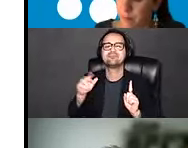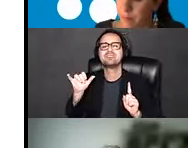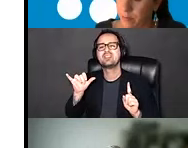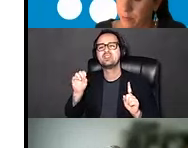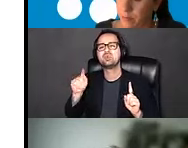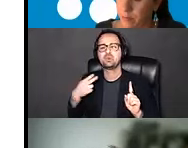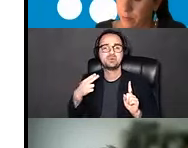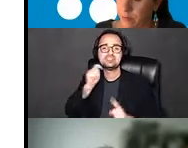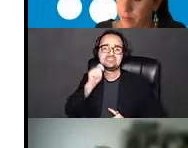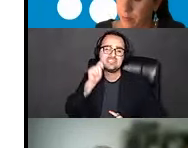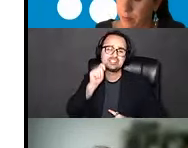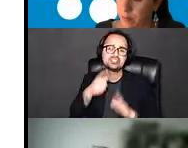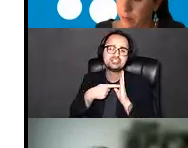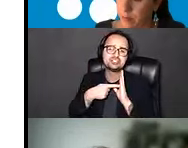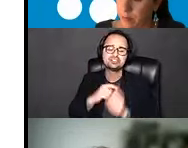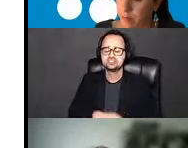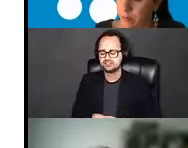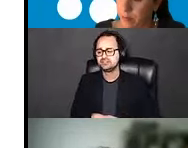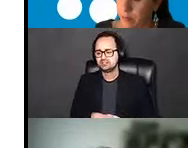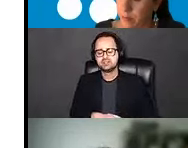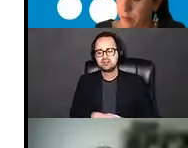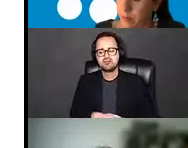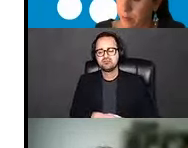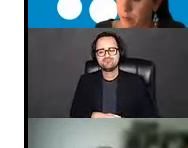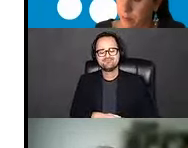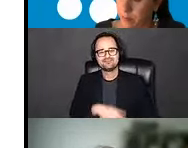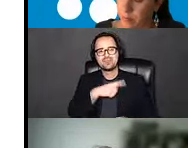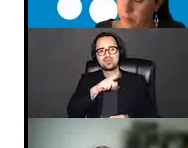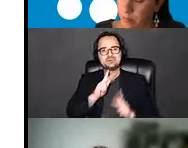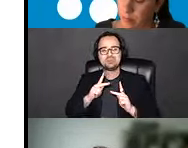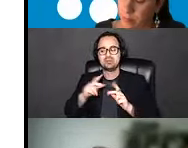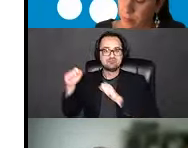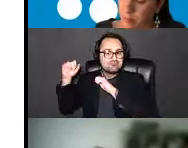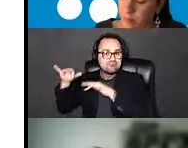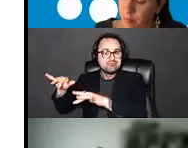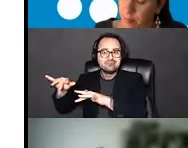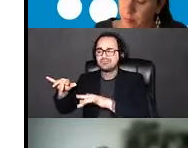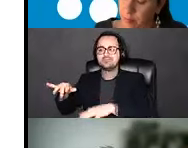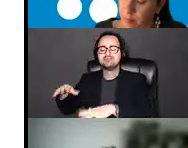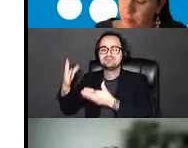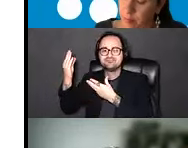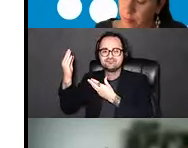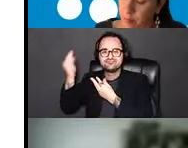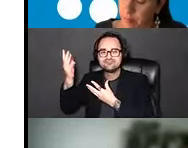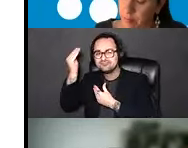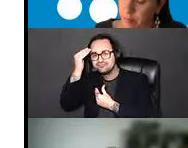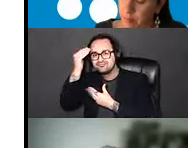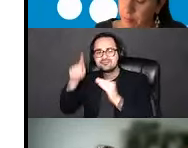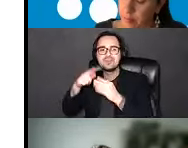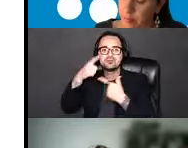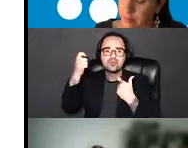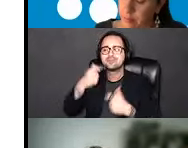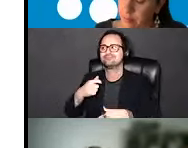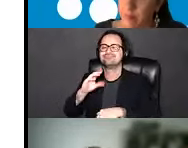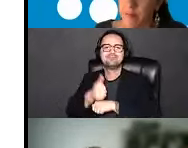a teenager, for example. They aren't necessarily trained in being trauma informed based on adolescent